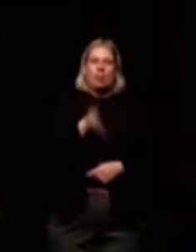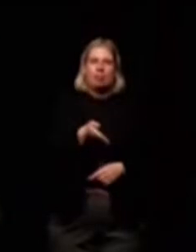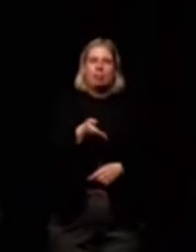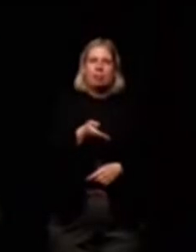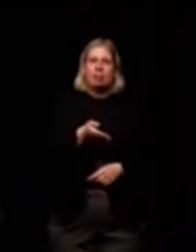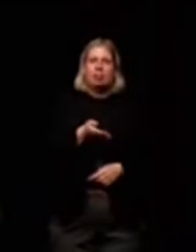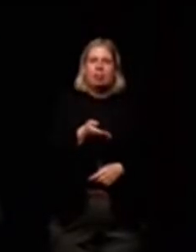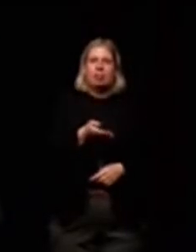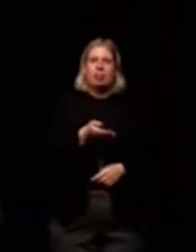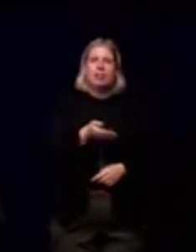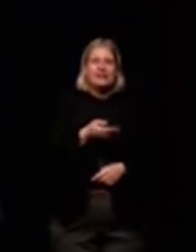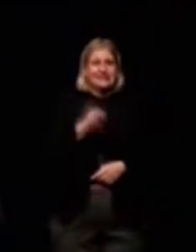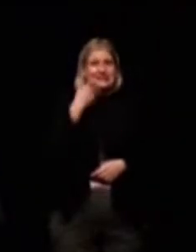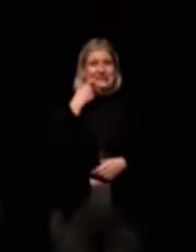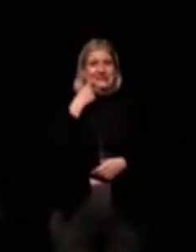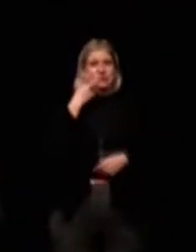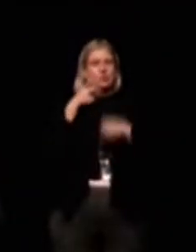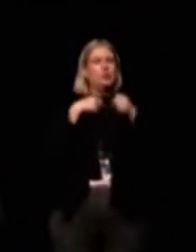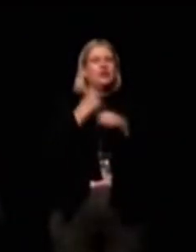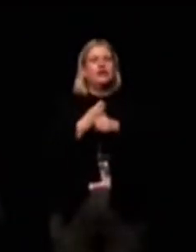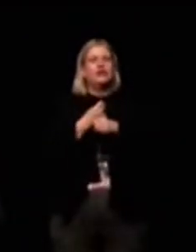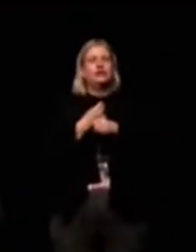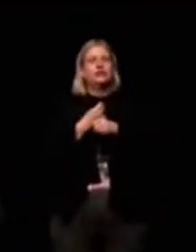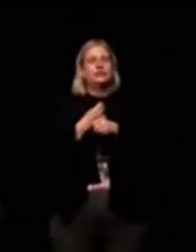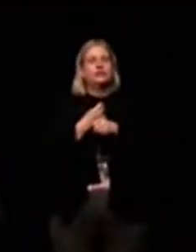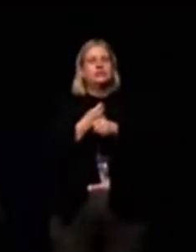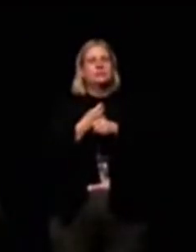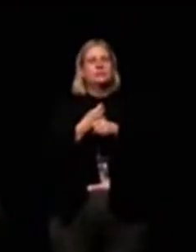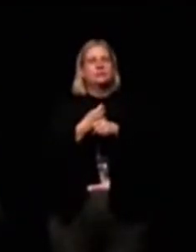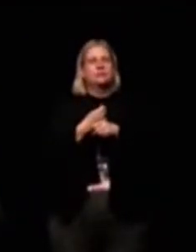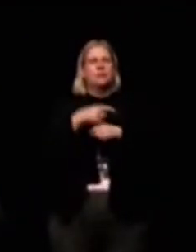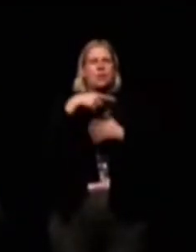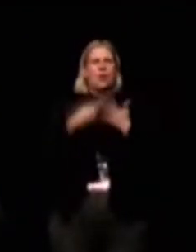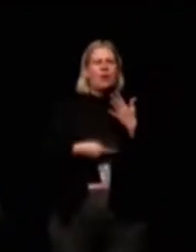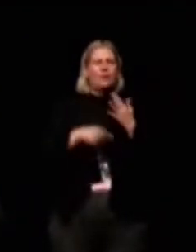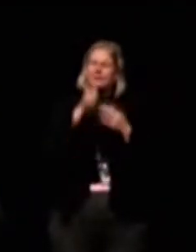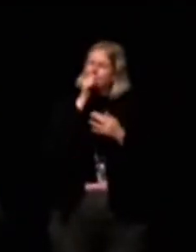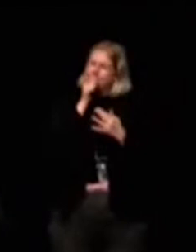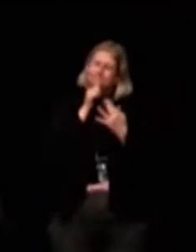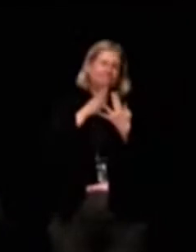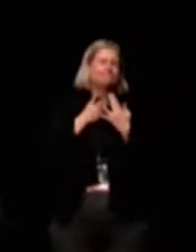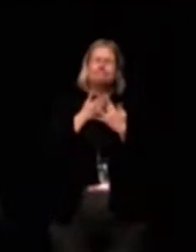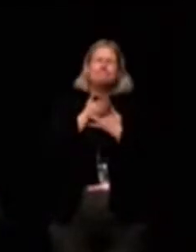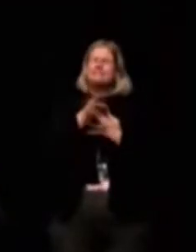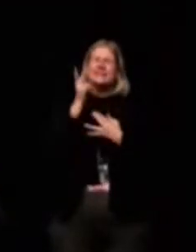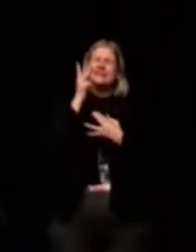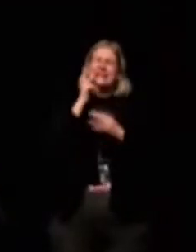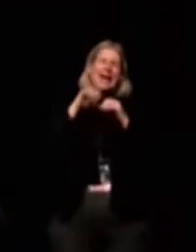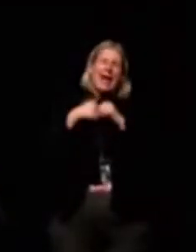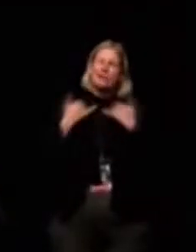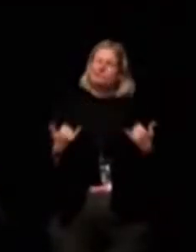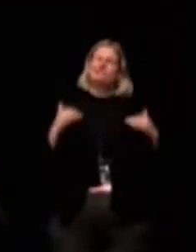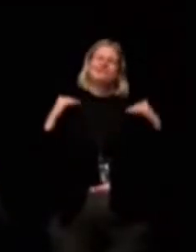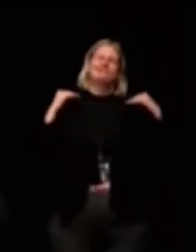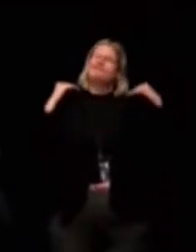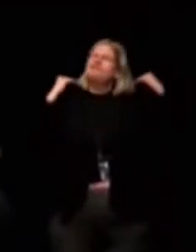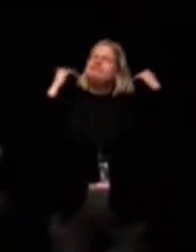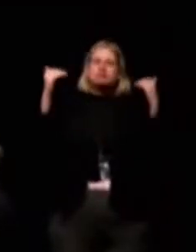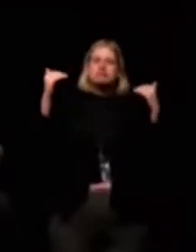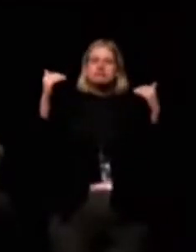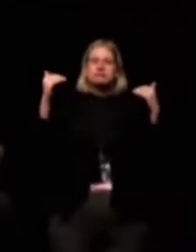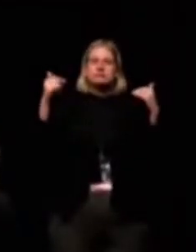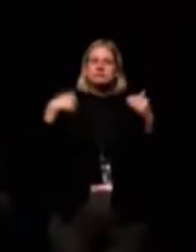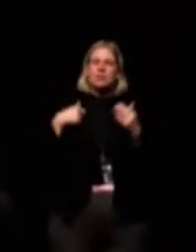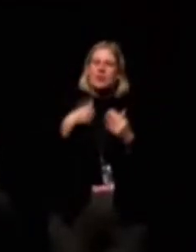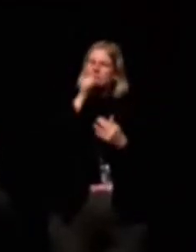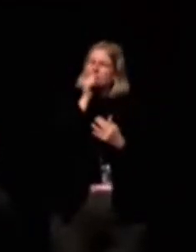And just in the last 2 years, after what we've been through, look how we're rising up. We have